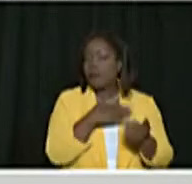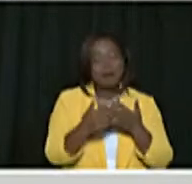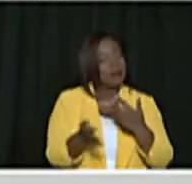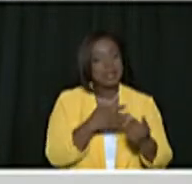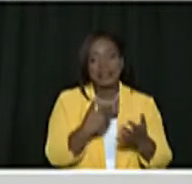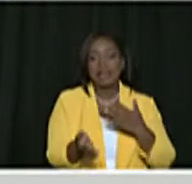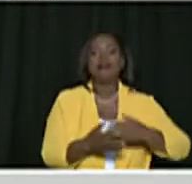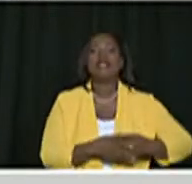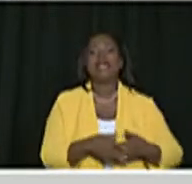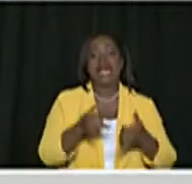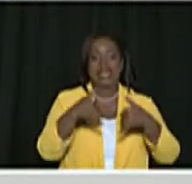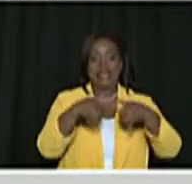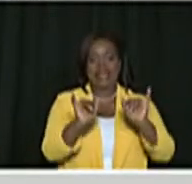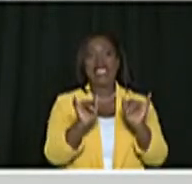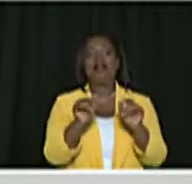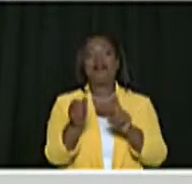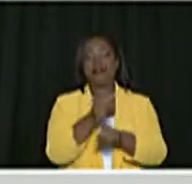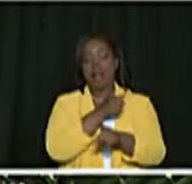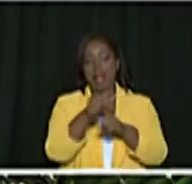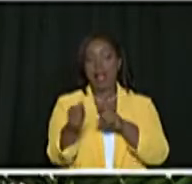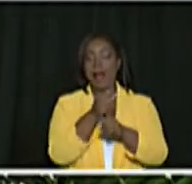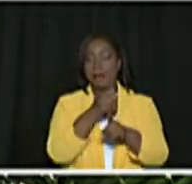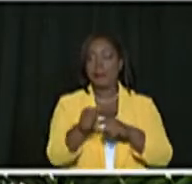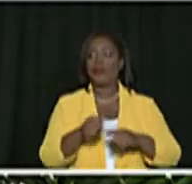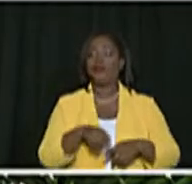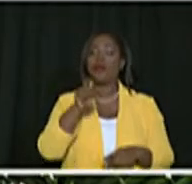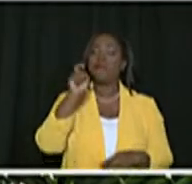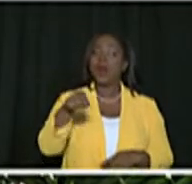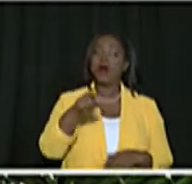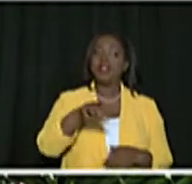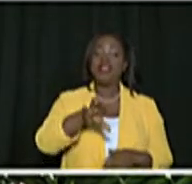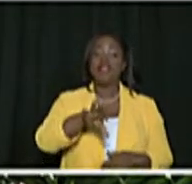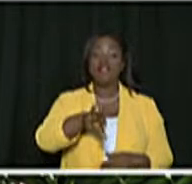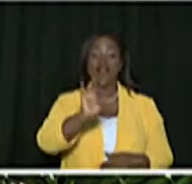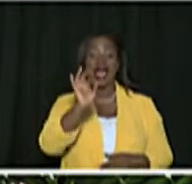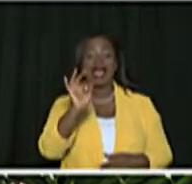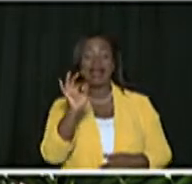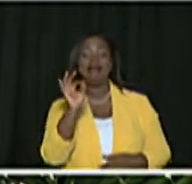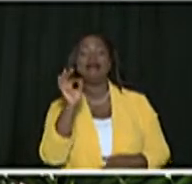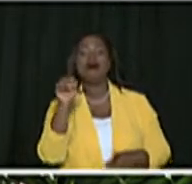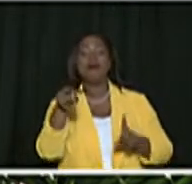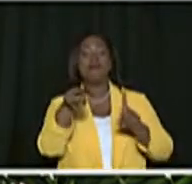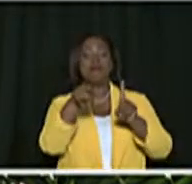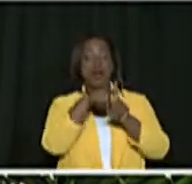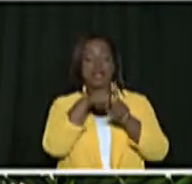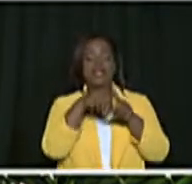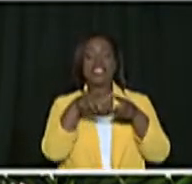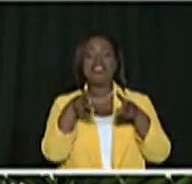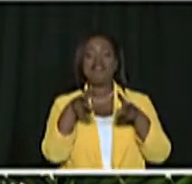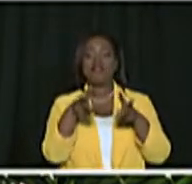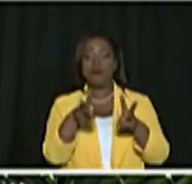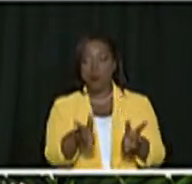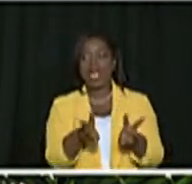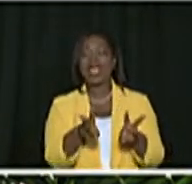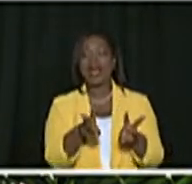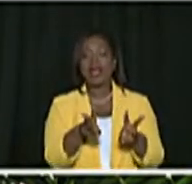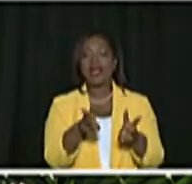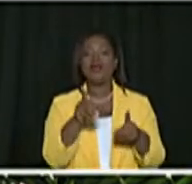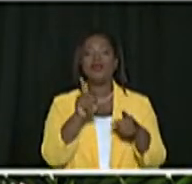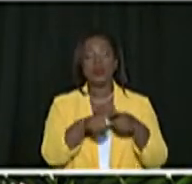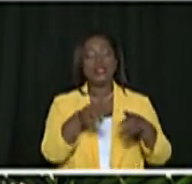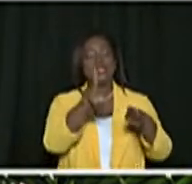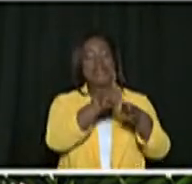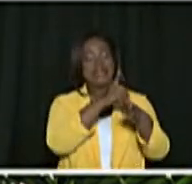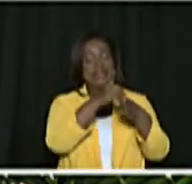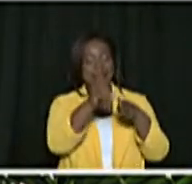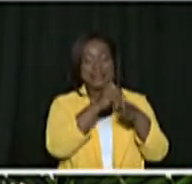meaningful, positive ways to discipline your children that does not involve hitting them or scarring